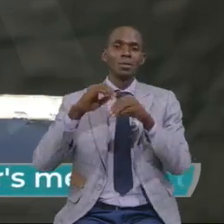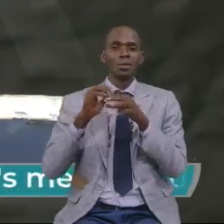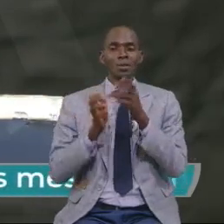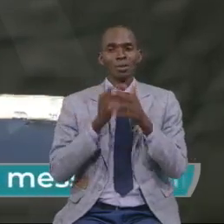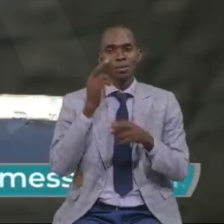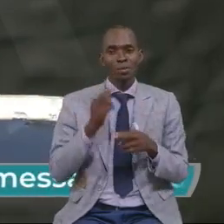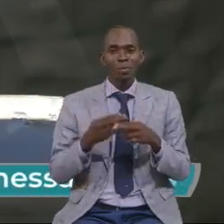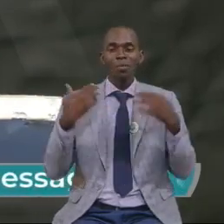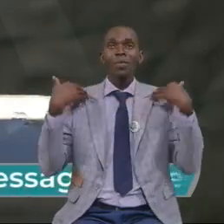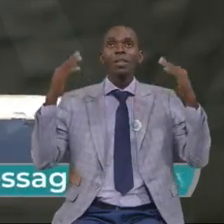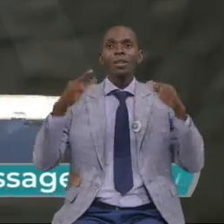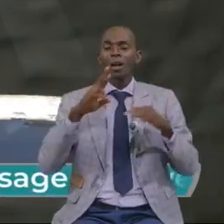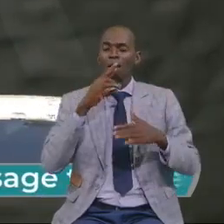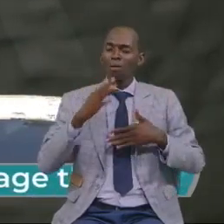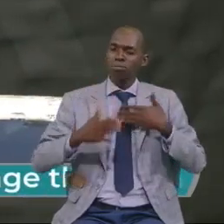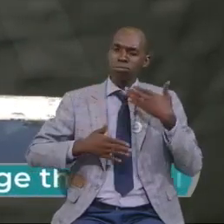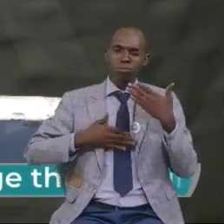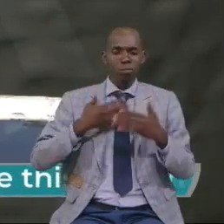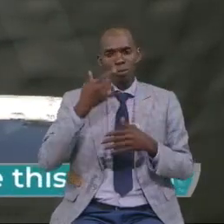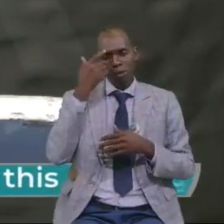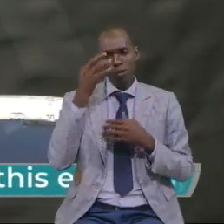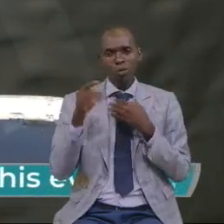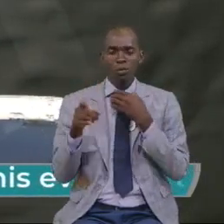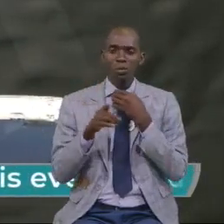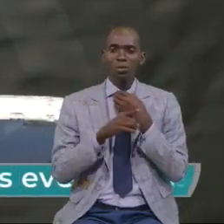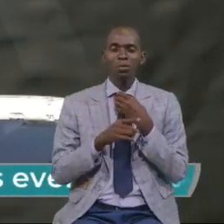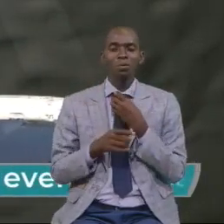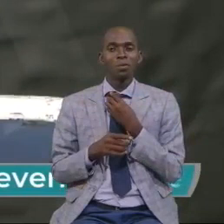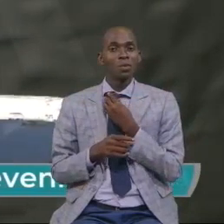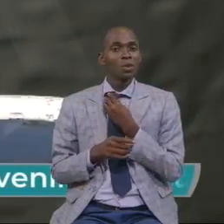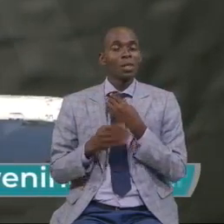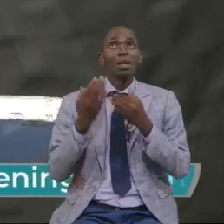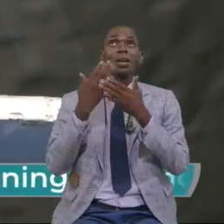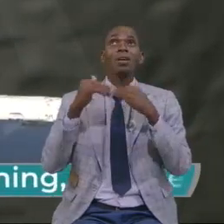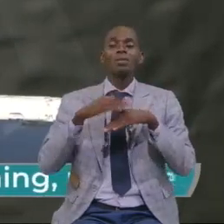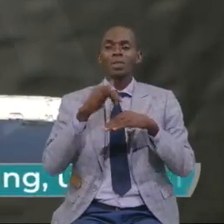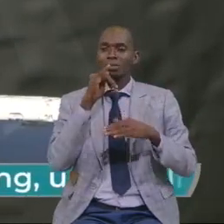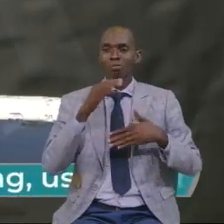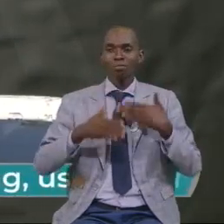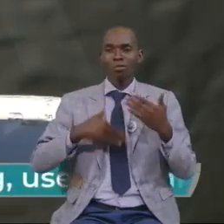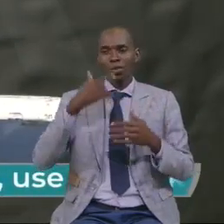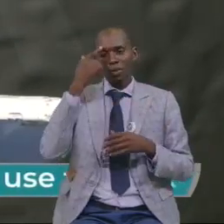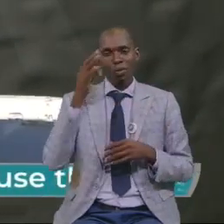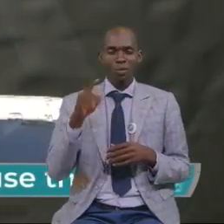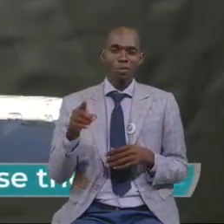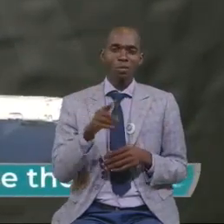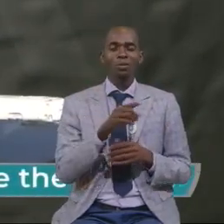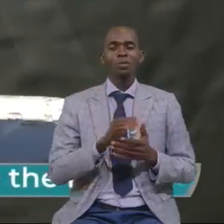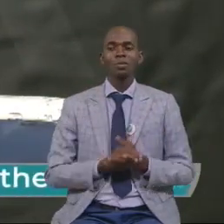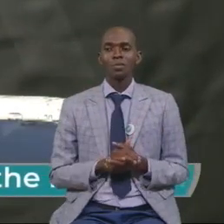Angels are rejoicing because of you. Heaven is rejoicing because of you.